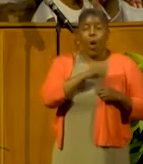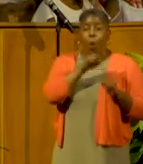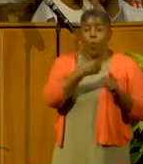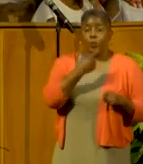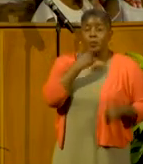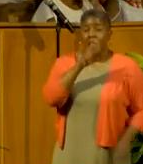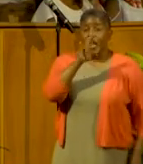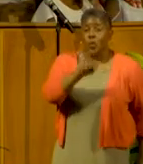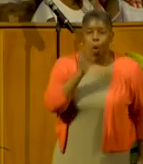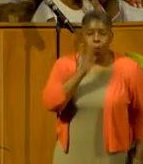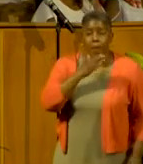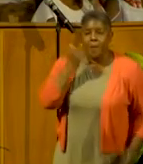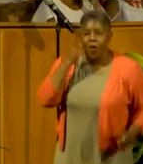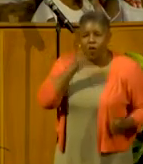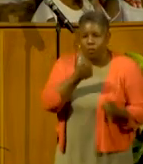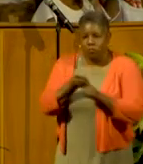good.